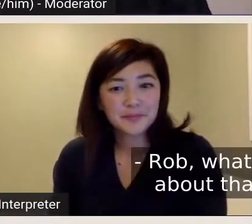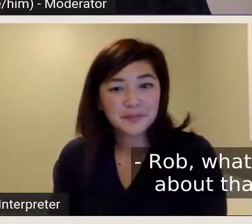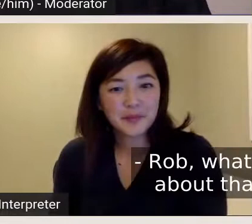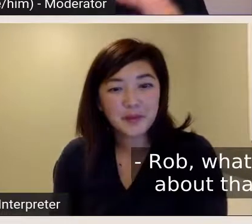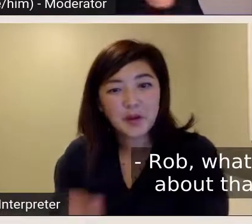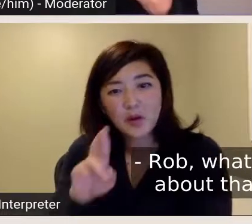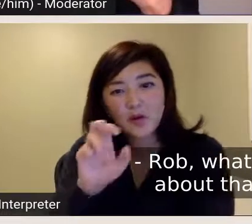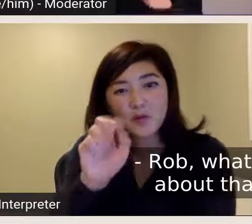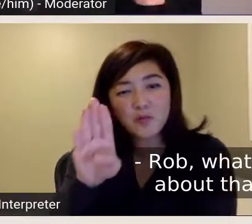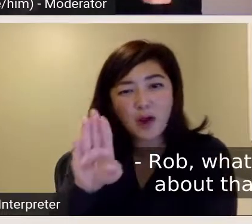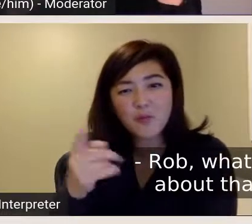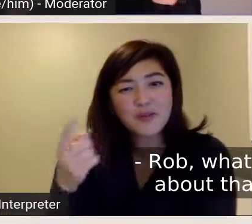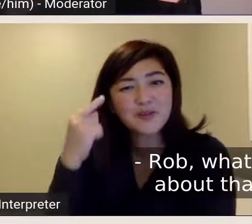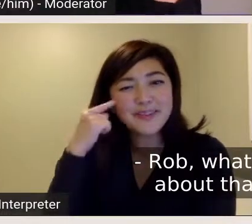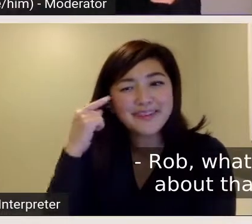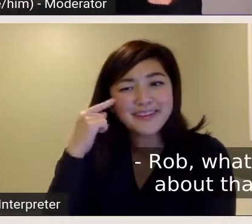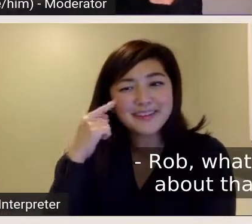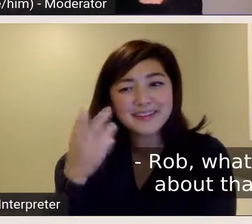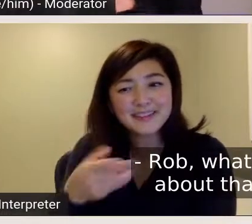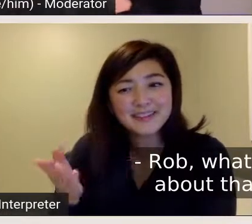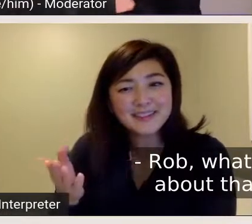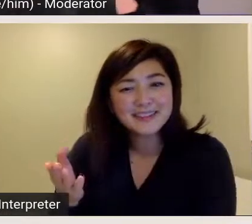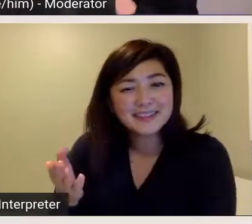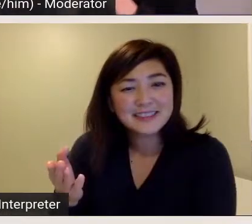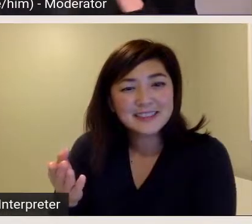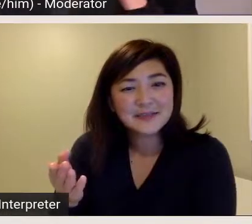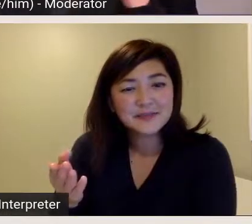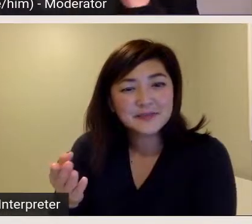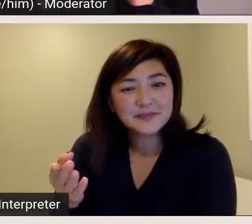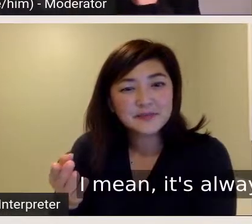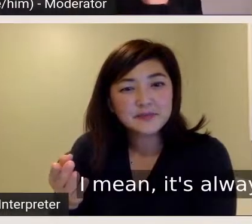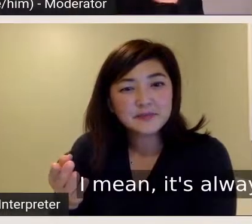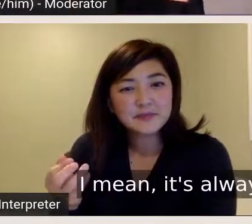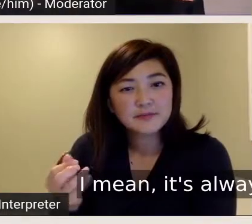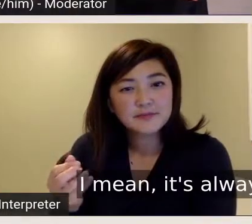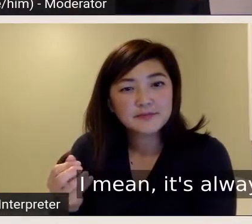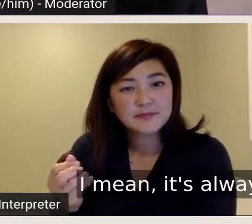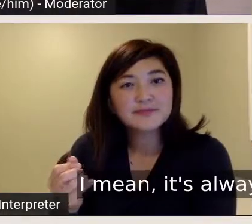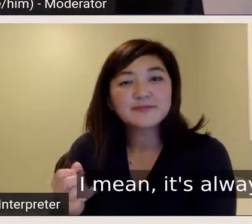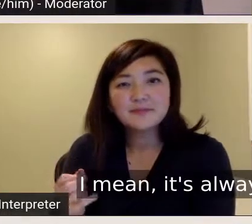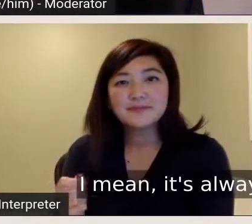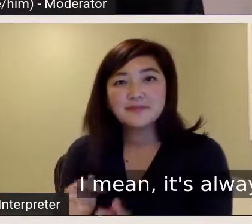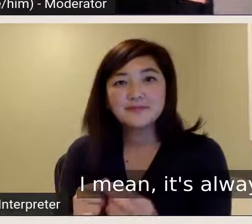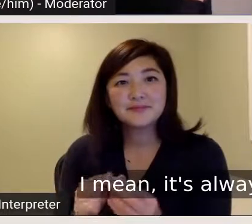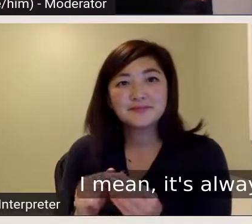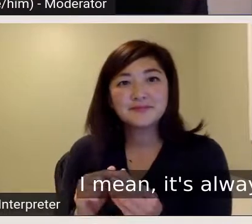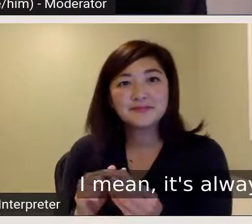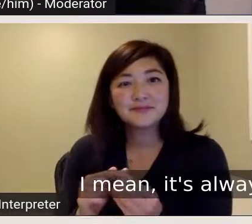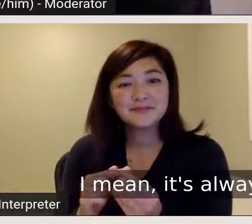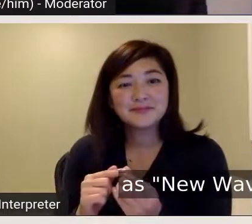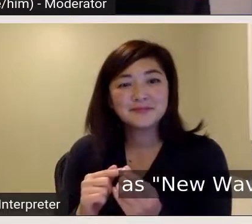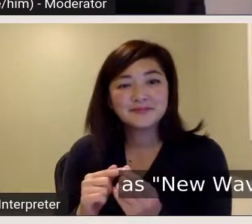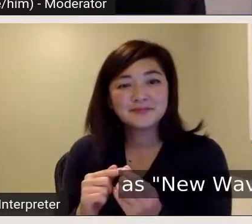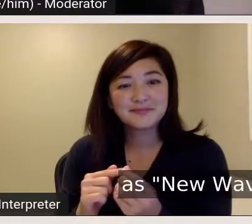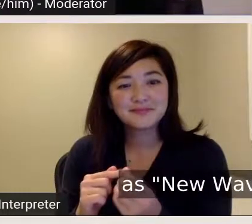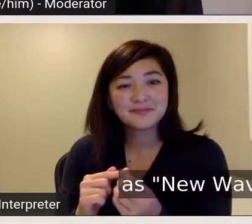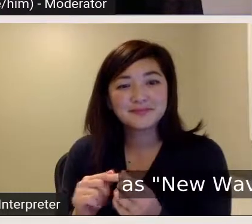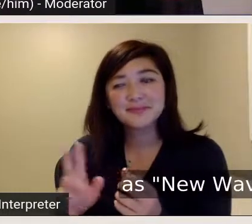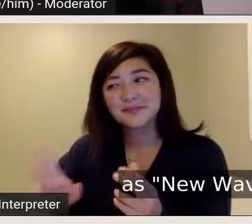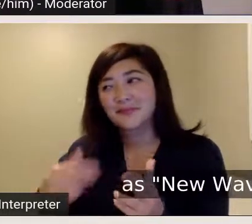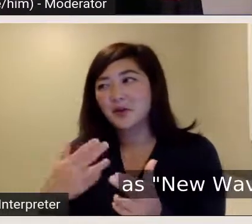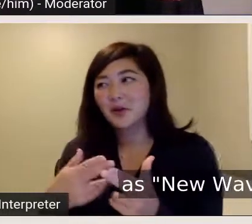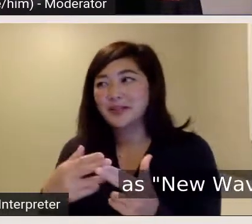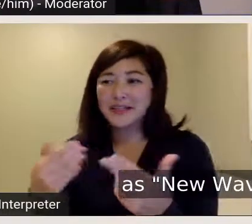Rob, what do you think about that tying of I mean, it's always codifying things as new